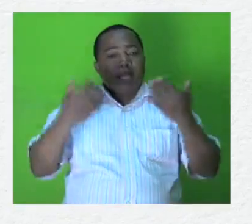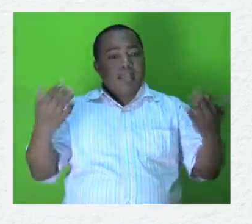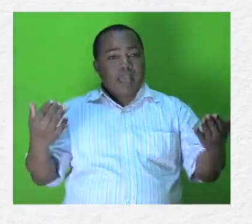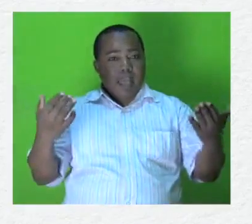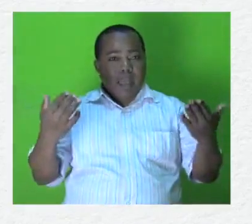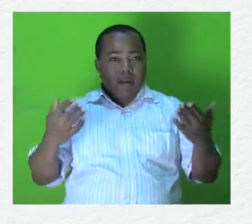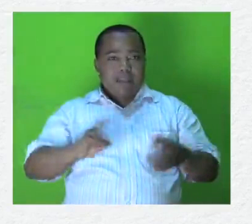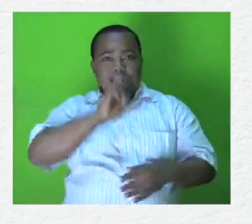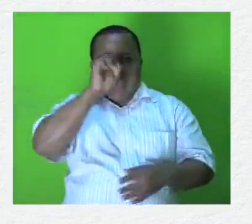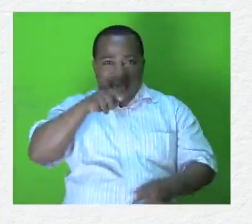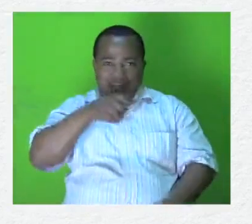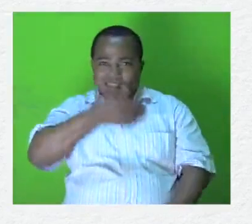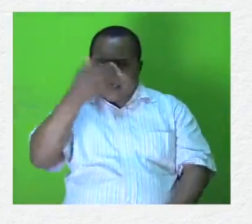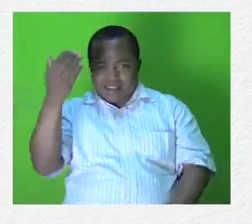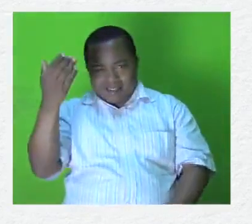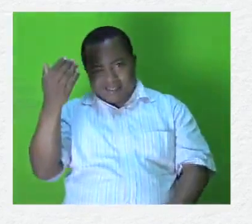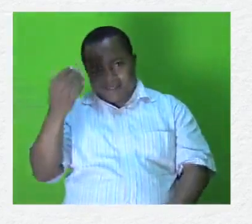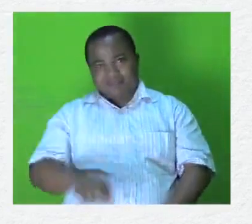Now, let me ask you another question.